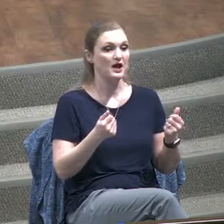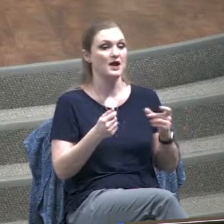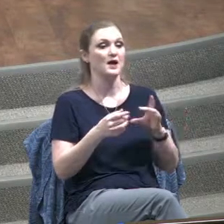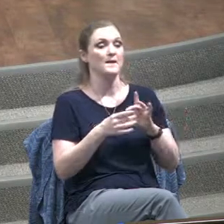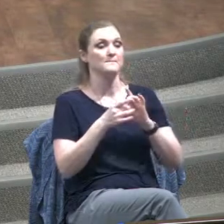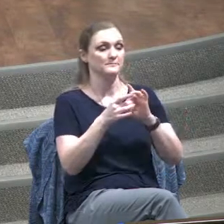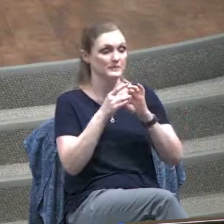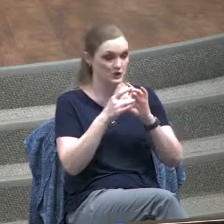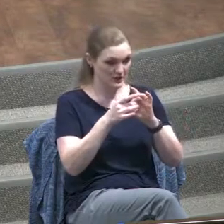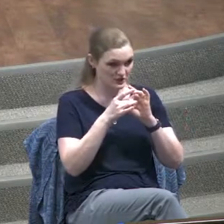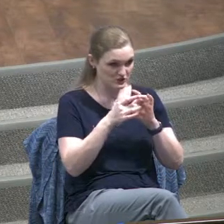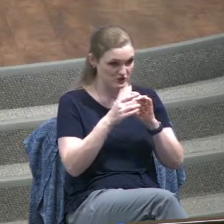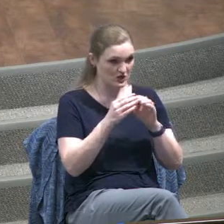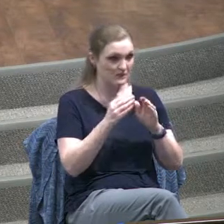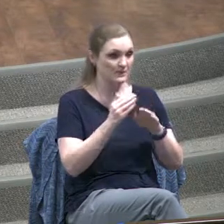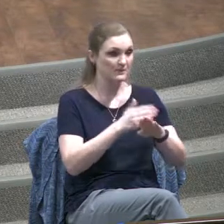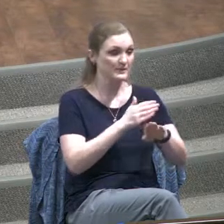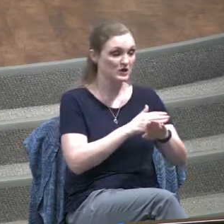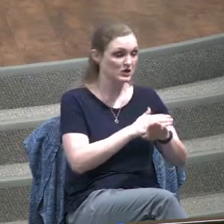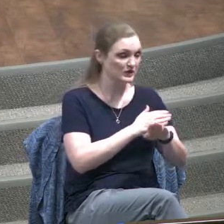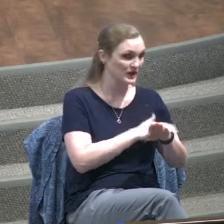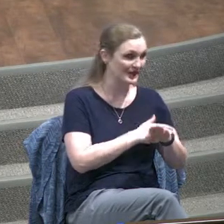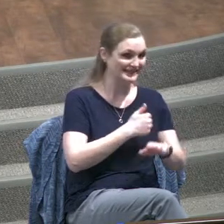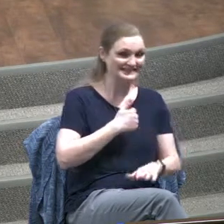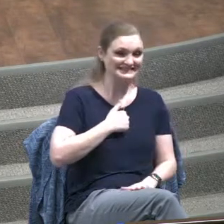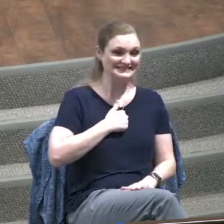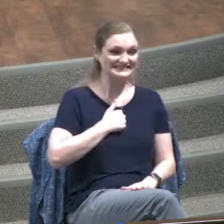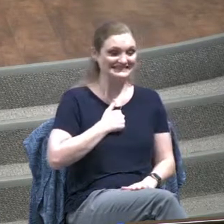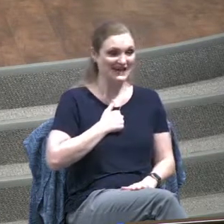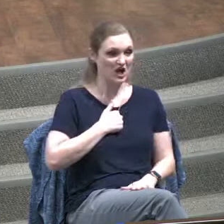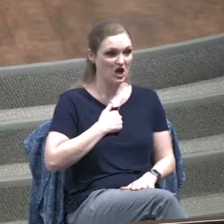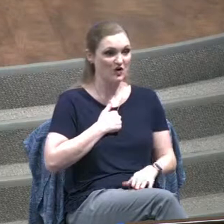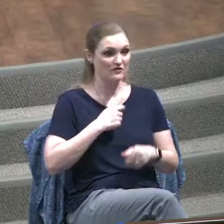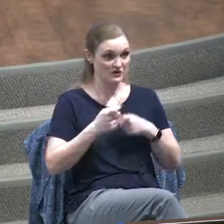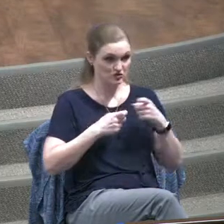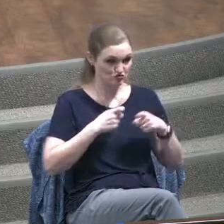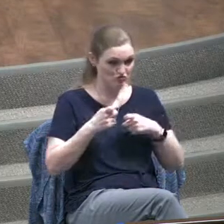responsibility, security, self-discipline, servanthood,